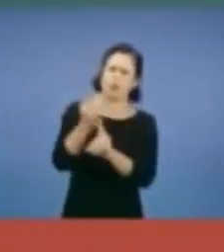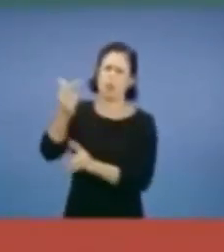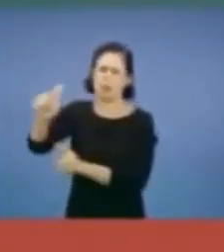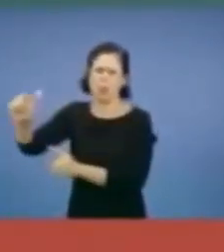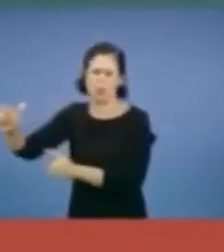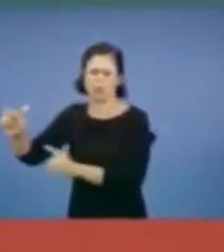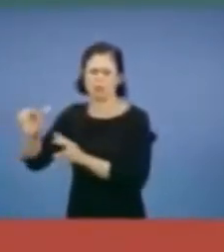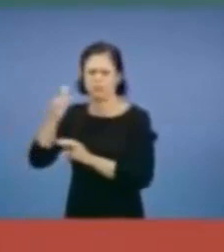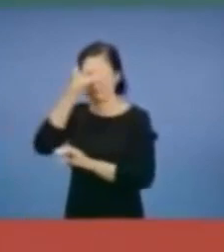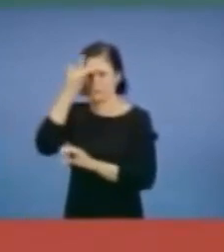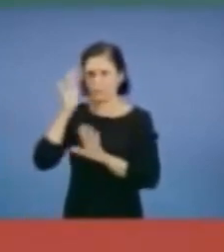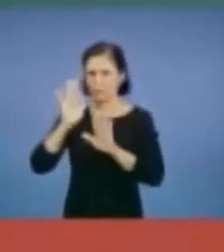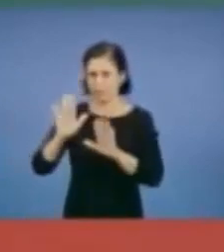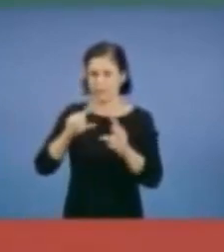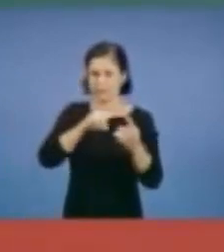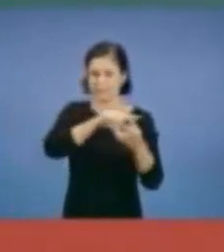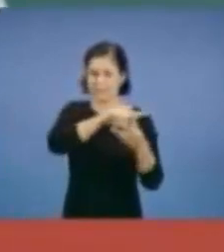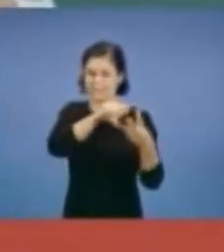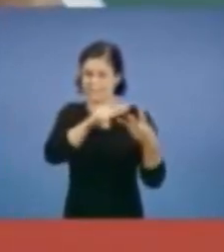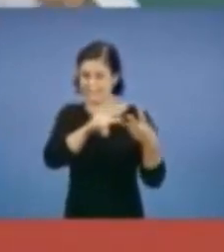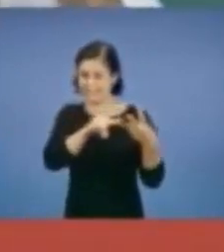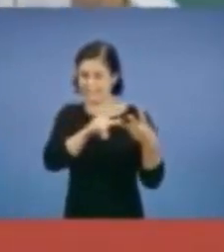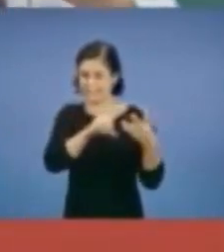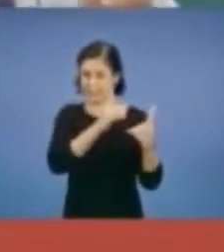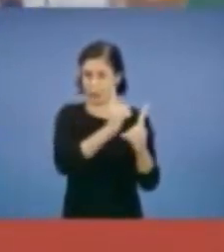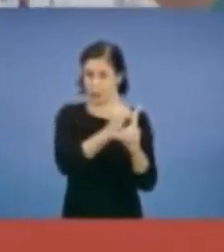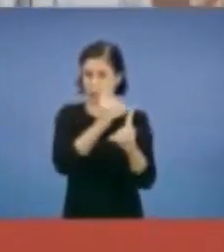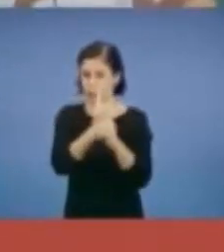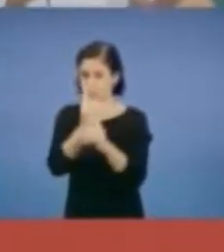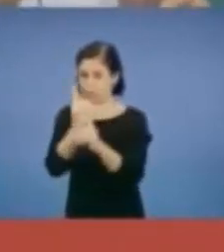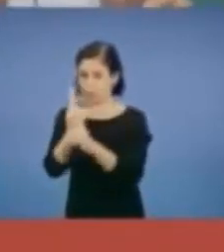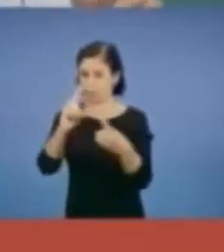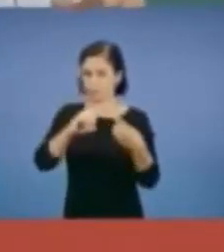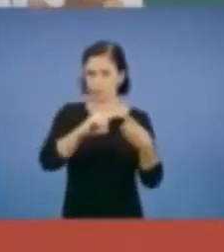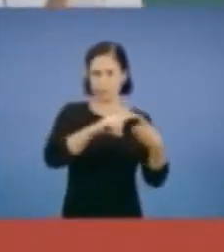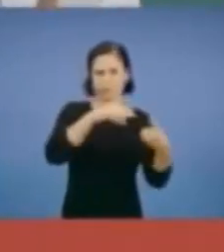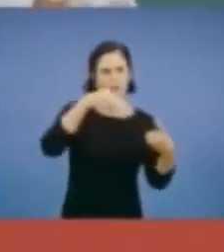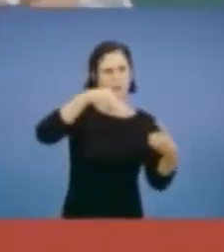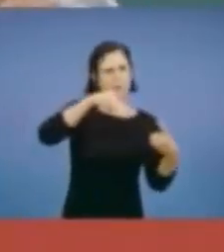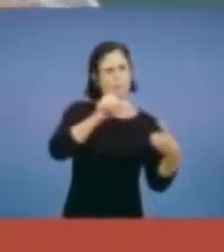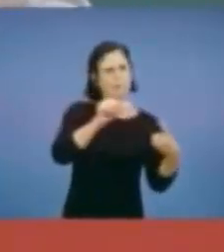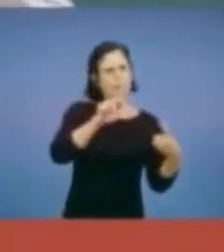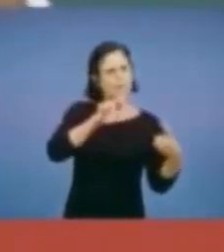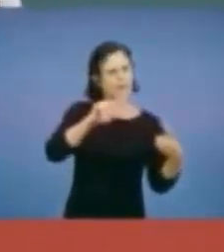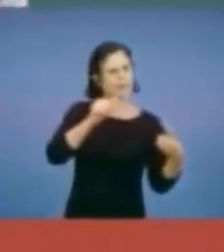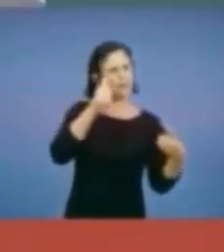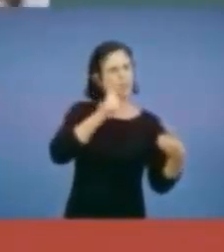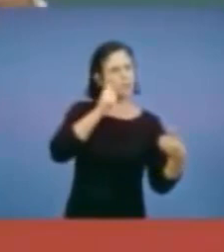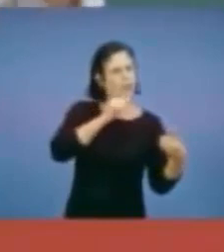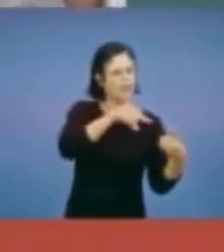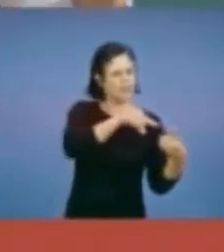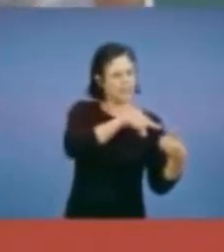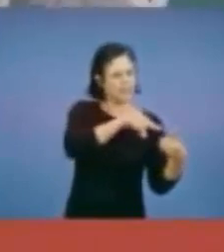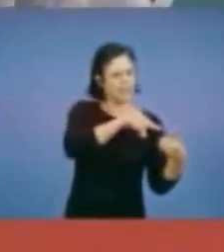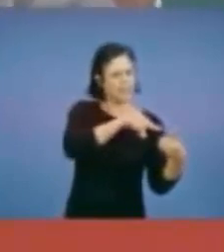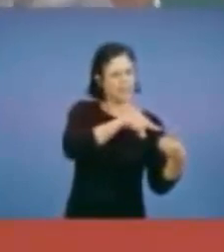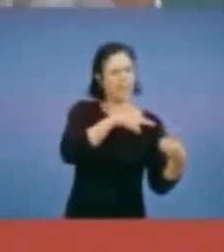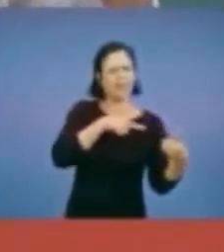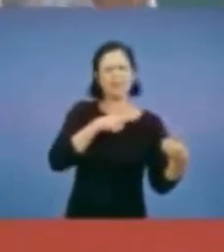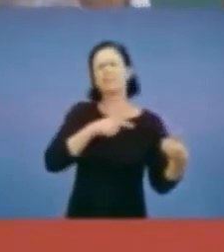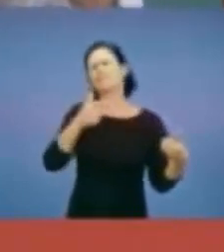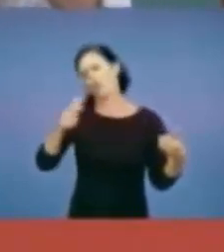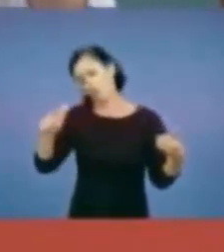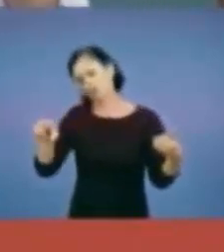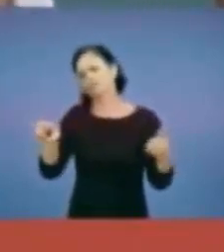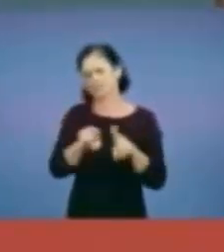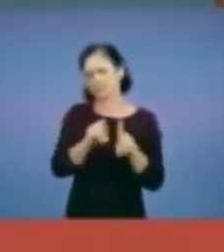happened. But these three meetings with Mary, observe. No more. But